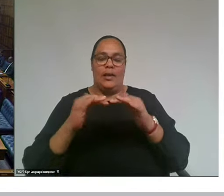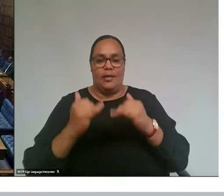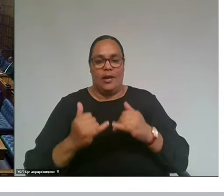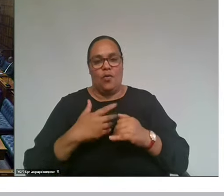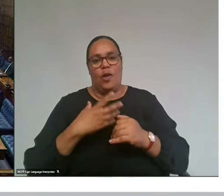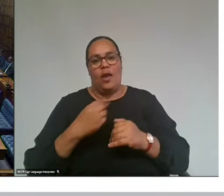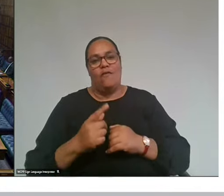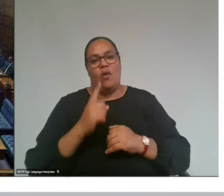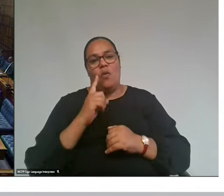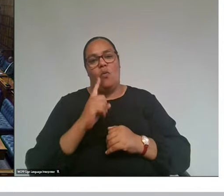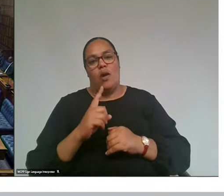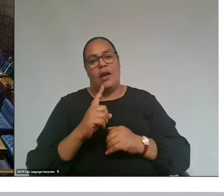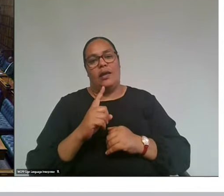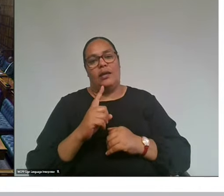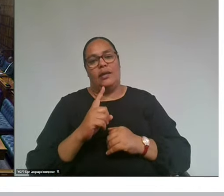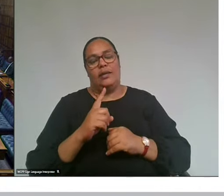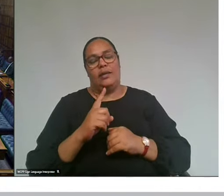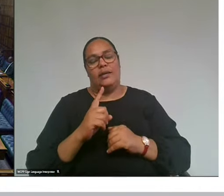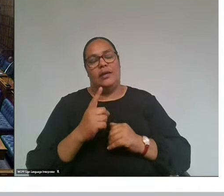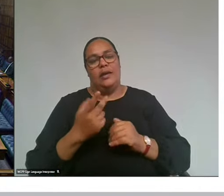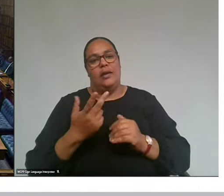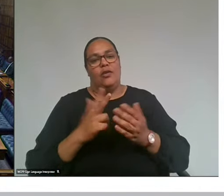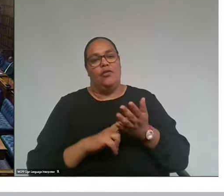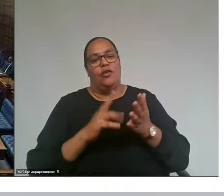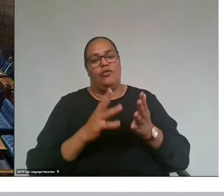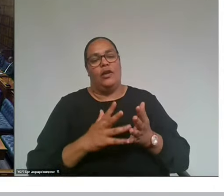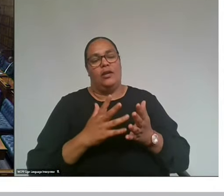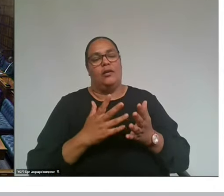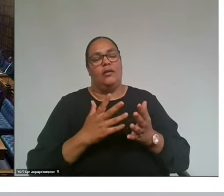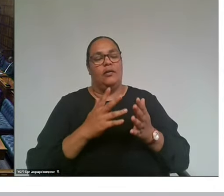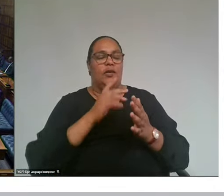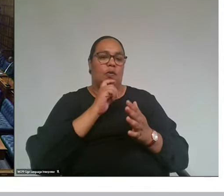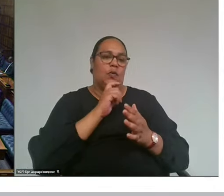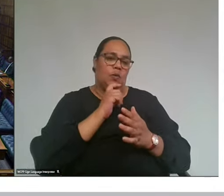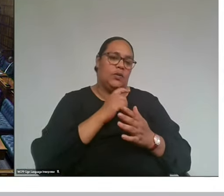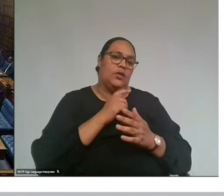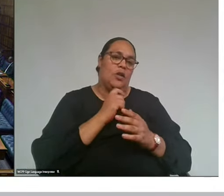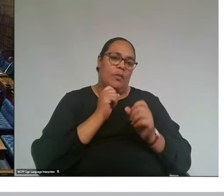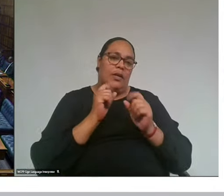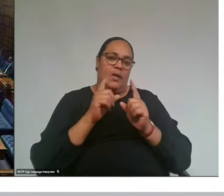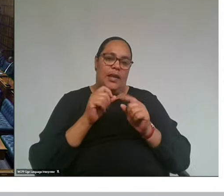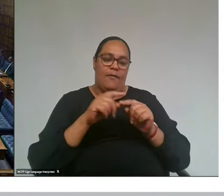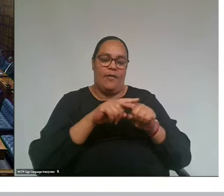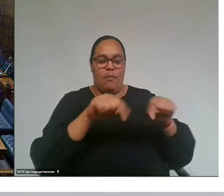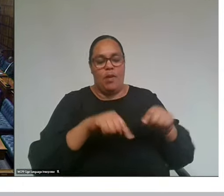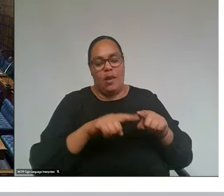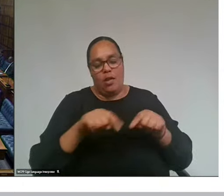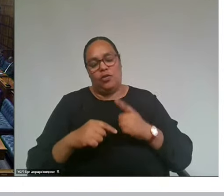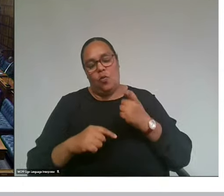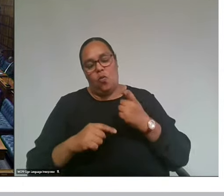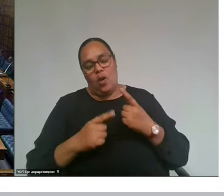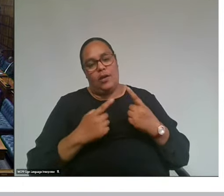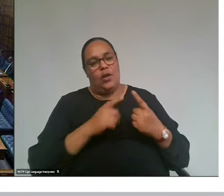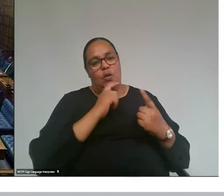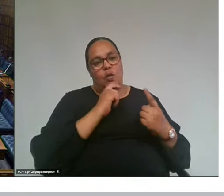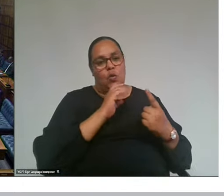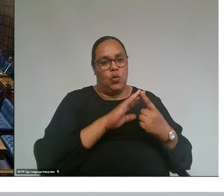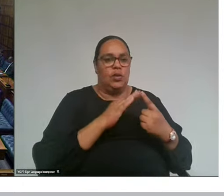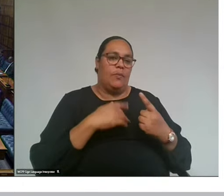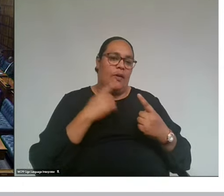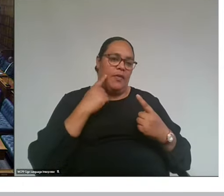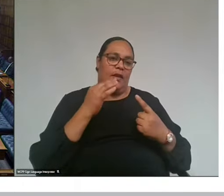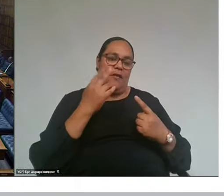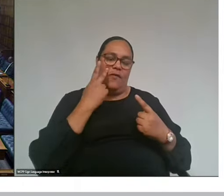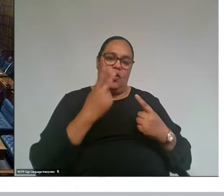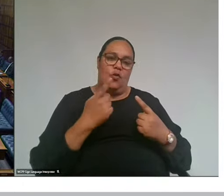have one lease that has been signed so of 11 plots one of them is taken up so I would say if you're